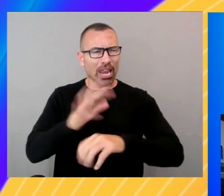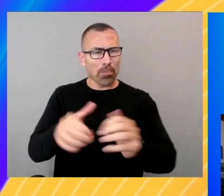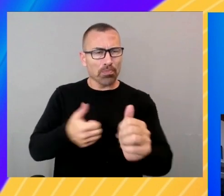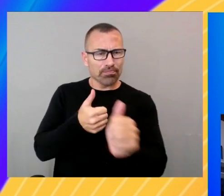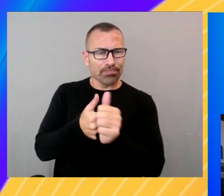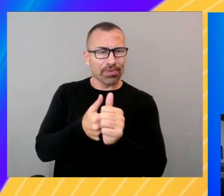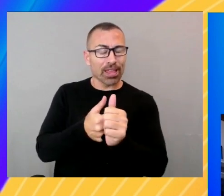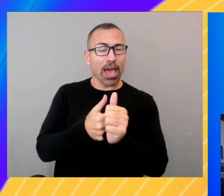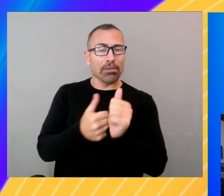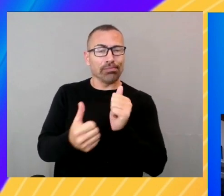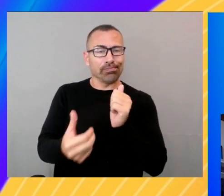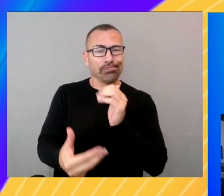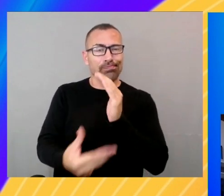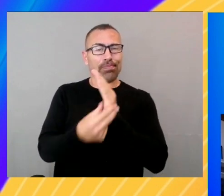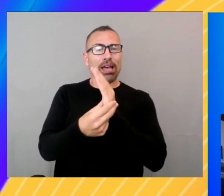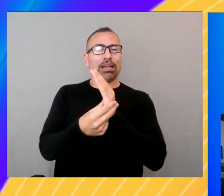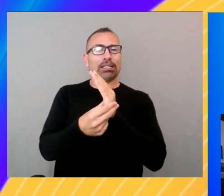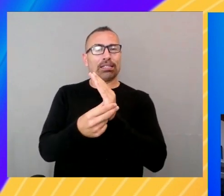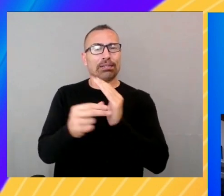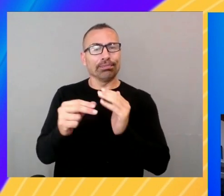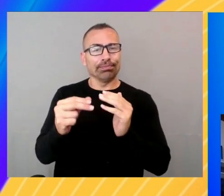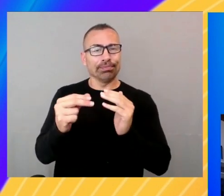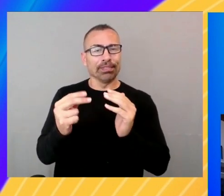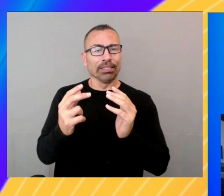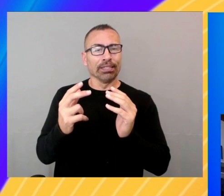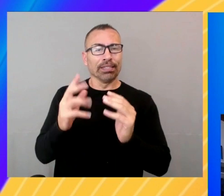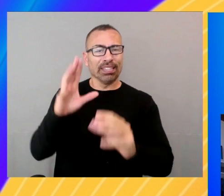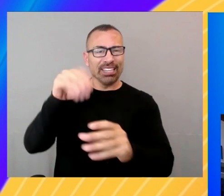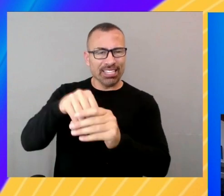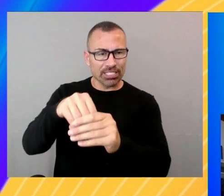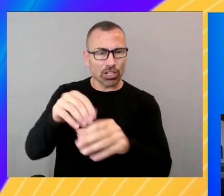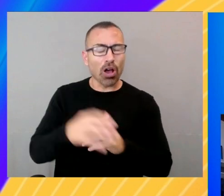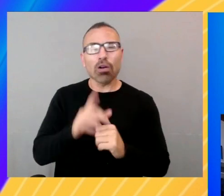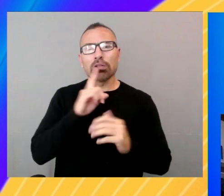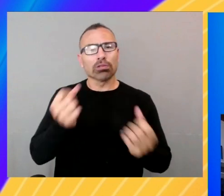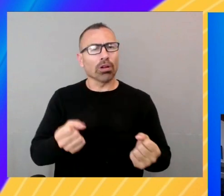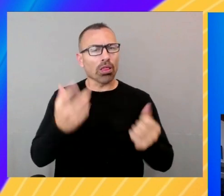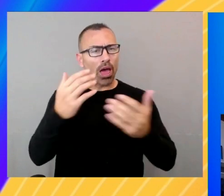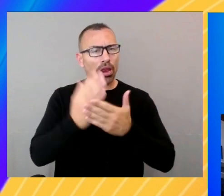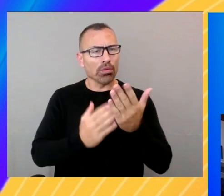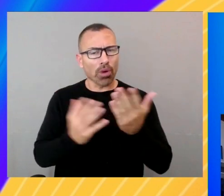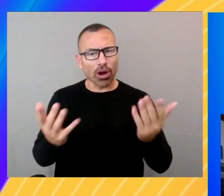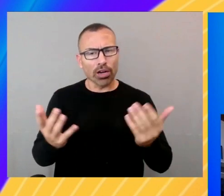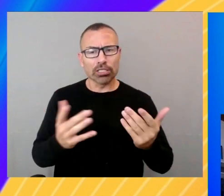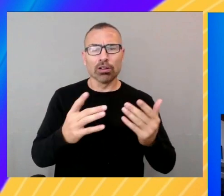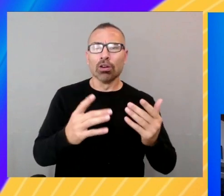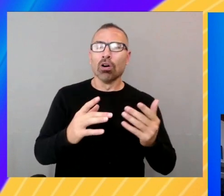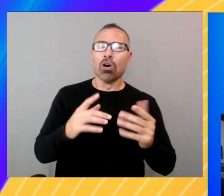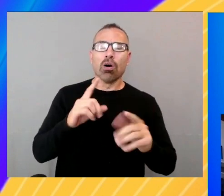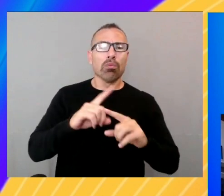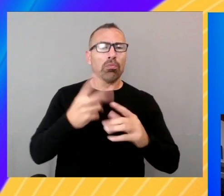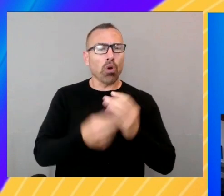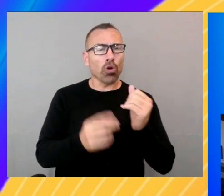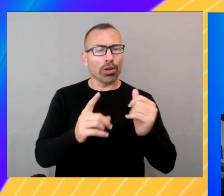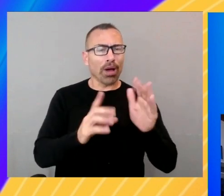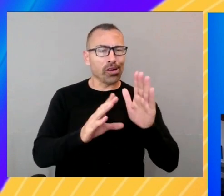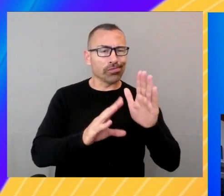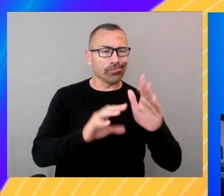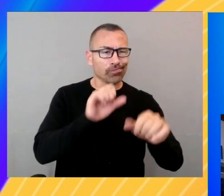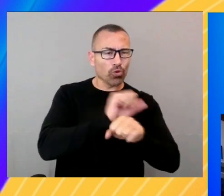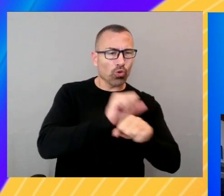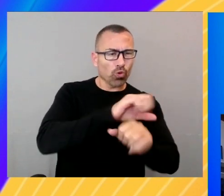it, both along the lines of, making sure that we patch our development workloads before we push to production, as well as there's